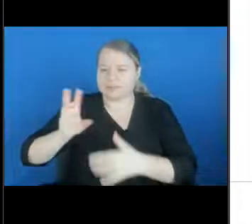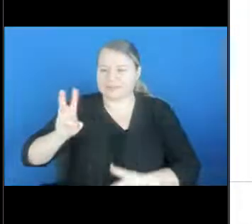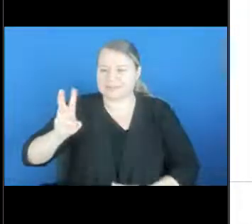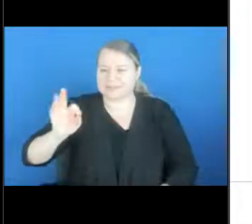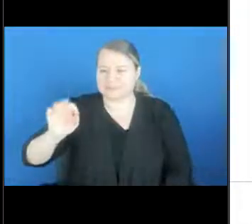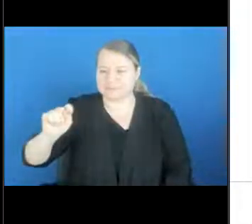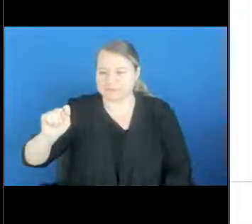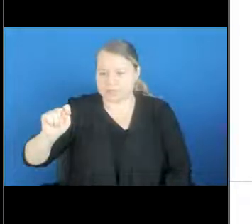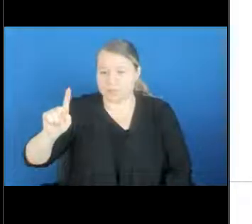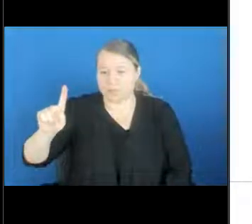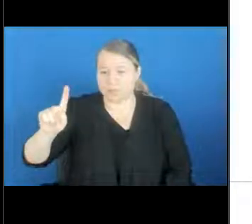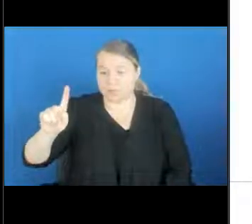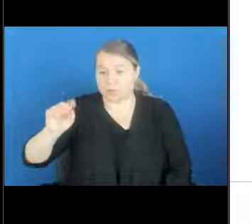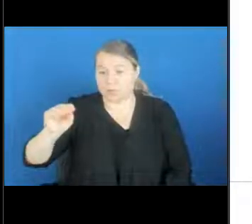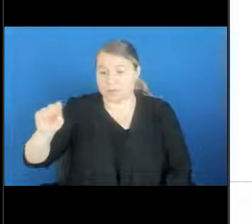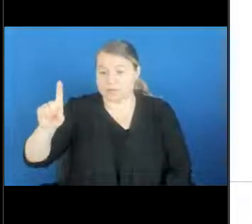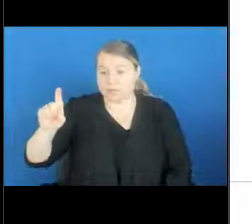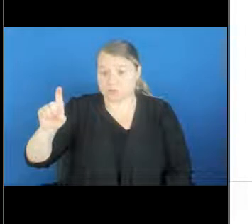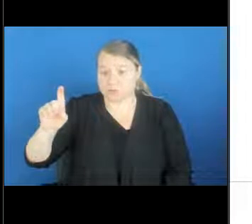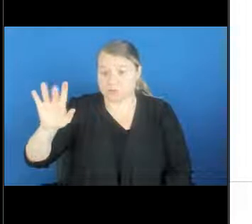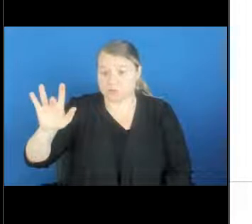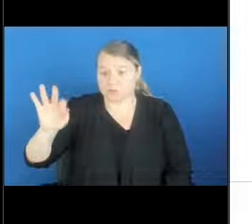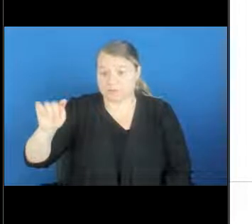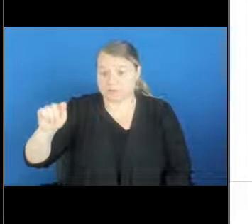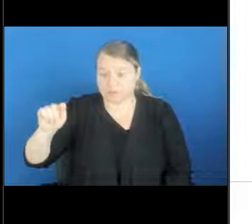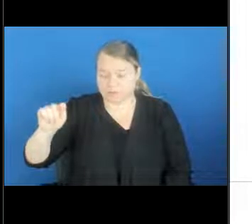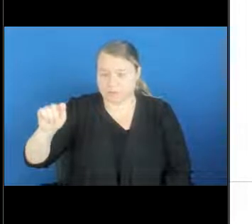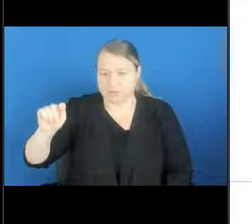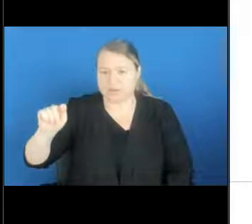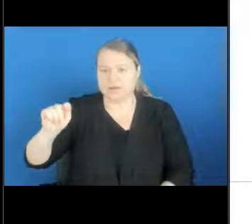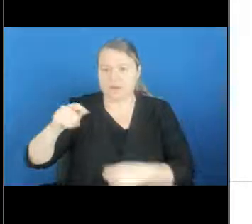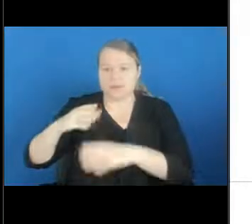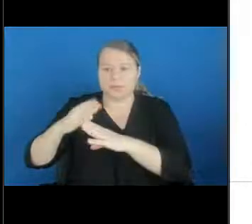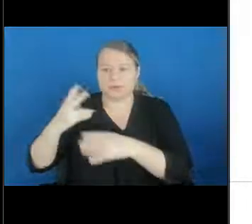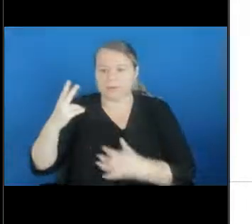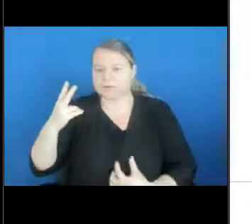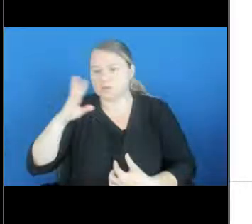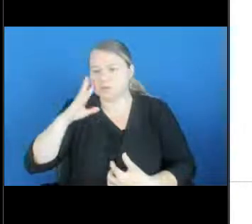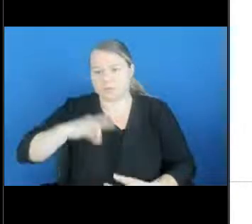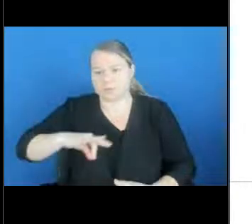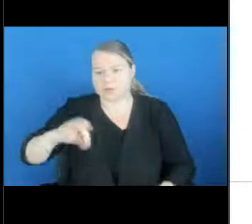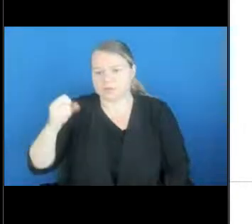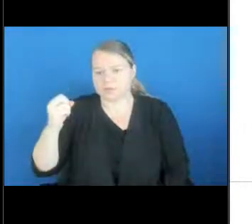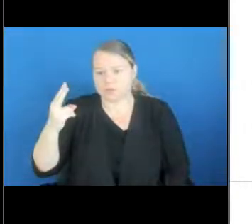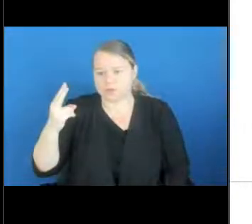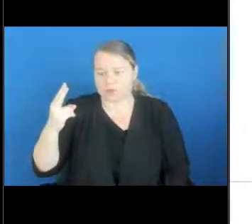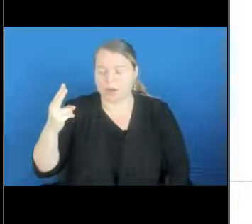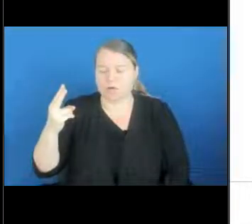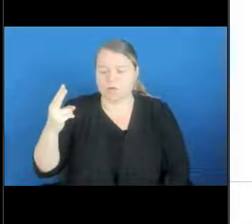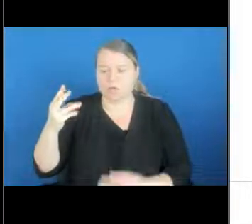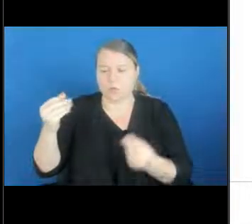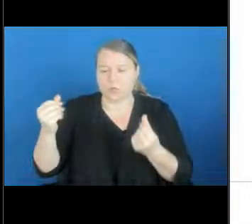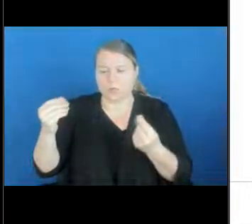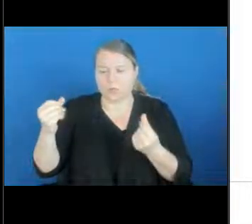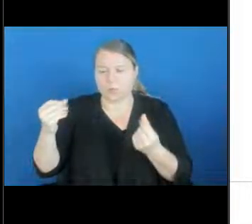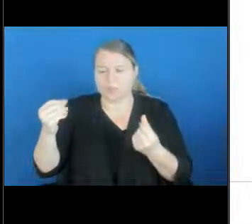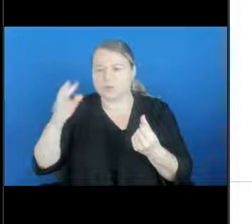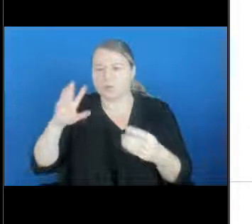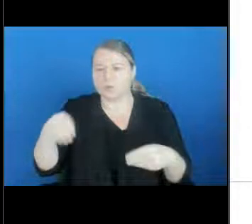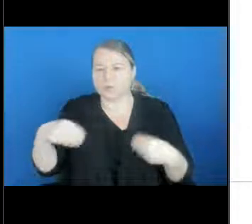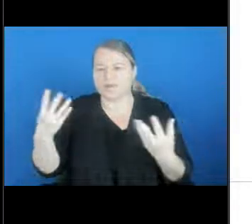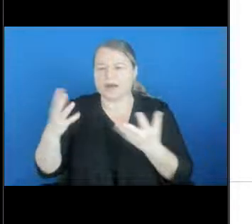feet and 1,125 feet in length, Barrier 2 would benefit 12 receptor properties and provide traffic